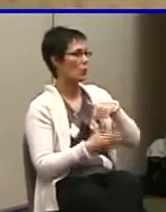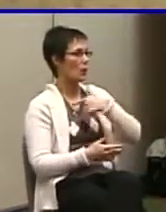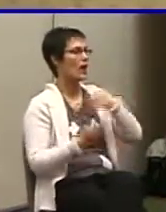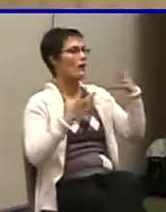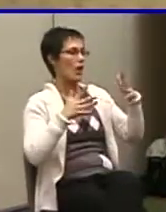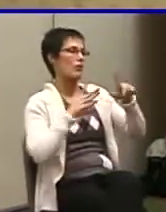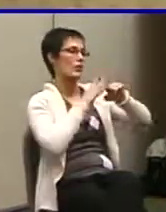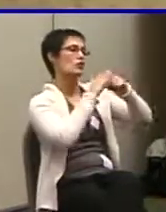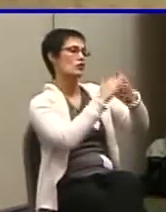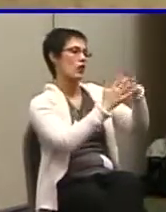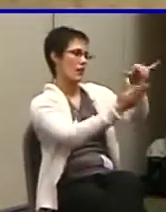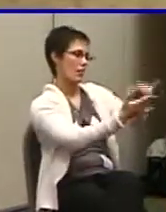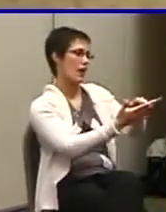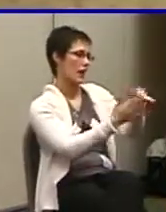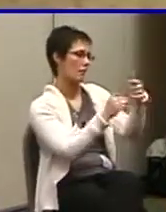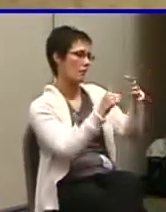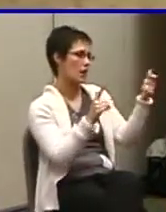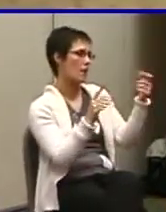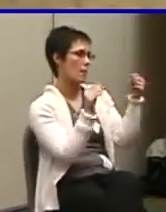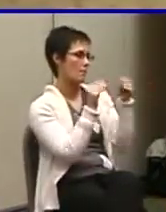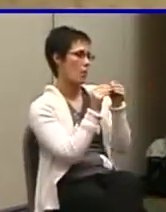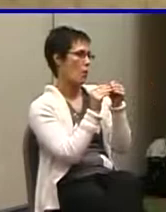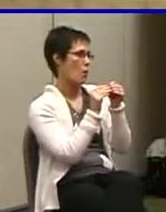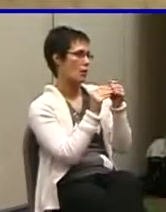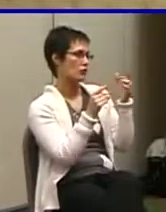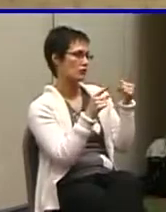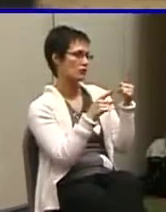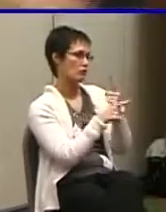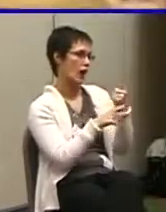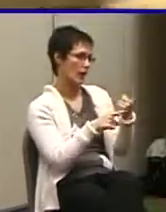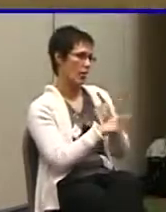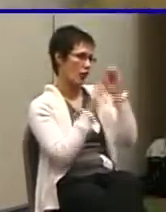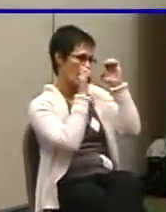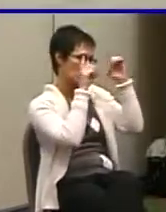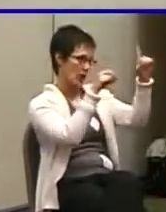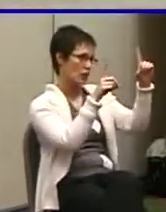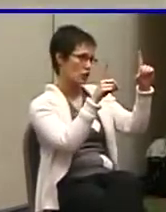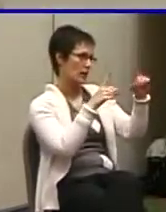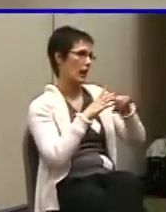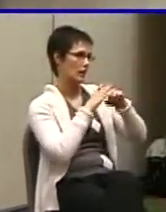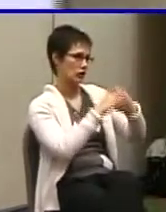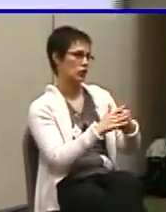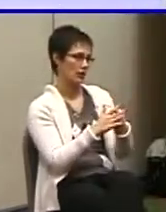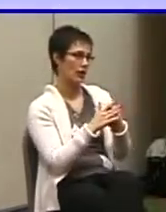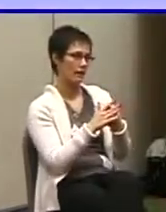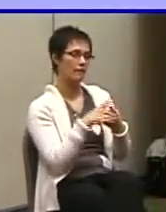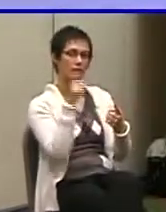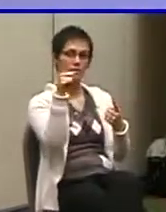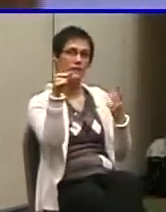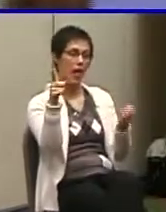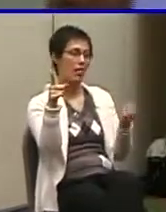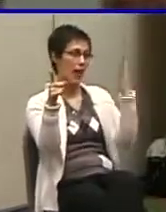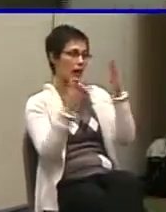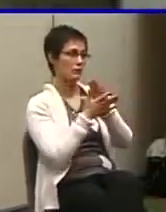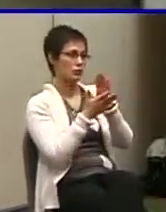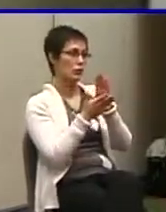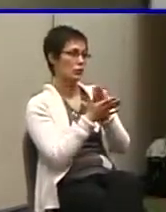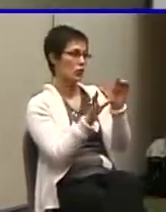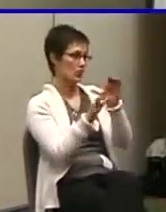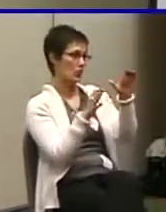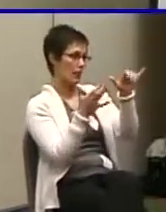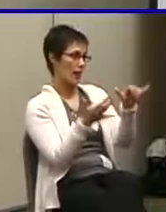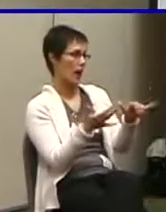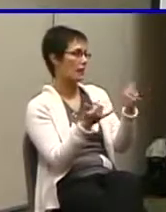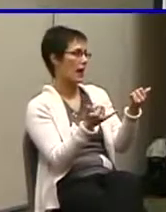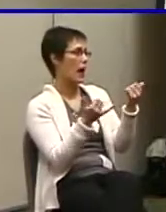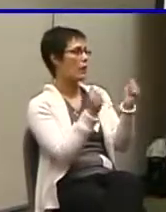that. Right. This is becoming more from the regular ed initiative. Yeah, and I think a lot of schools are doing that. And I think things like RTI and